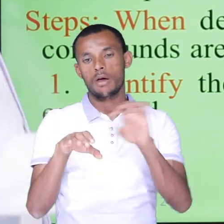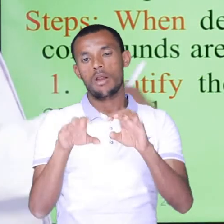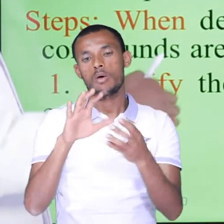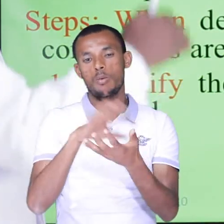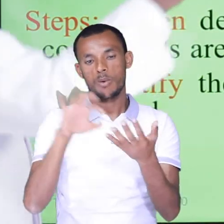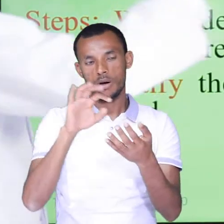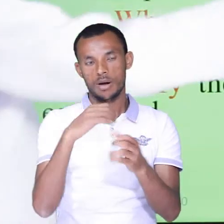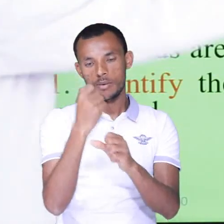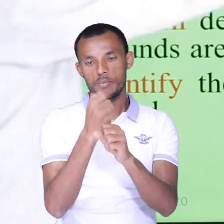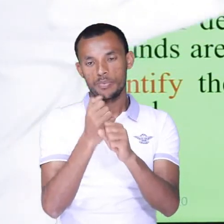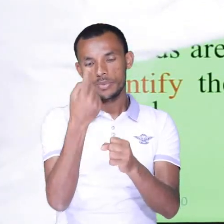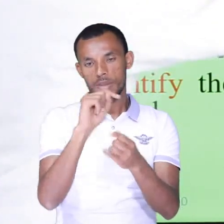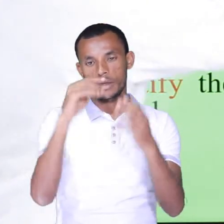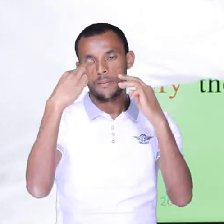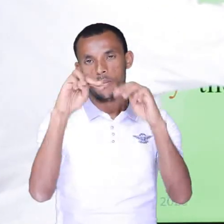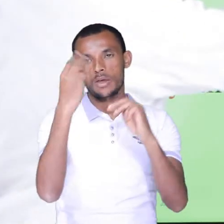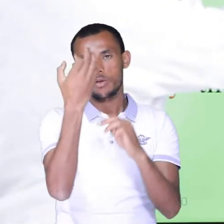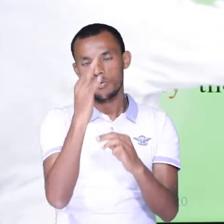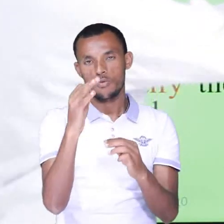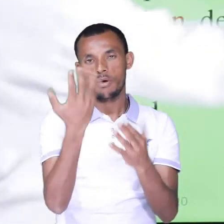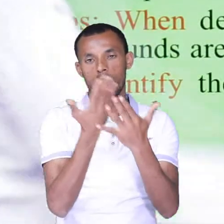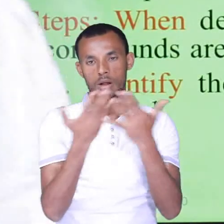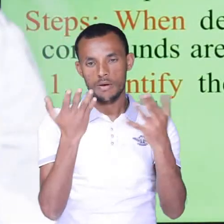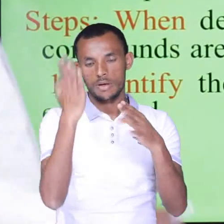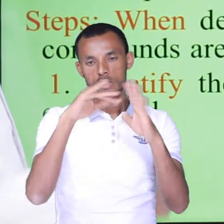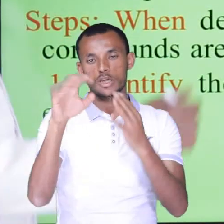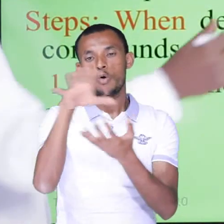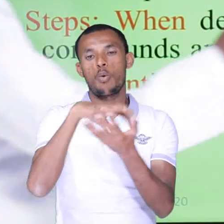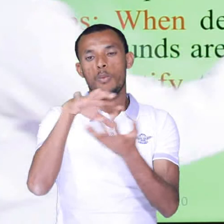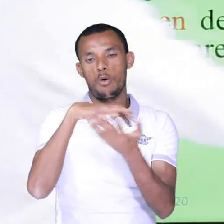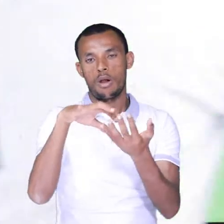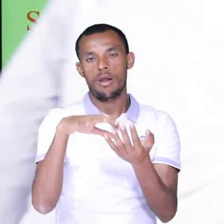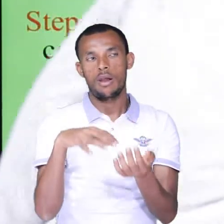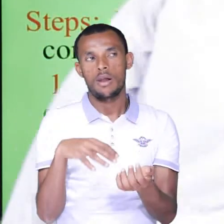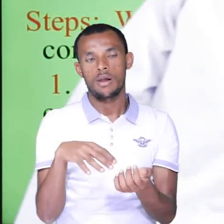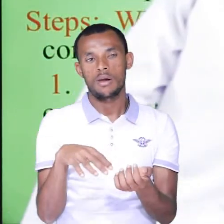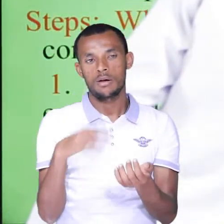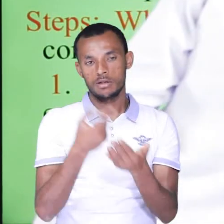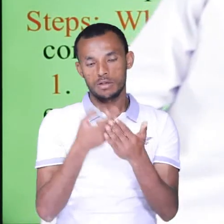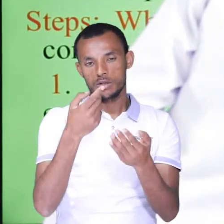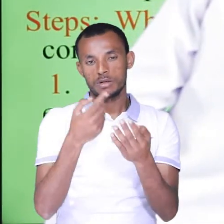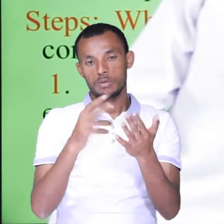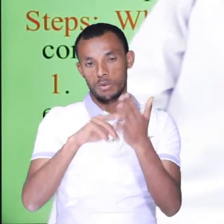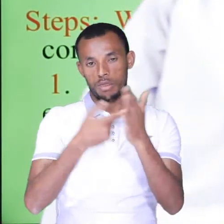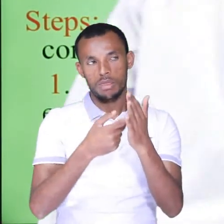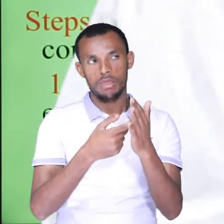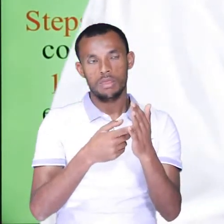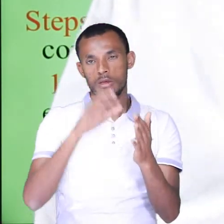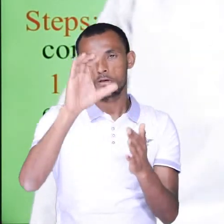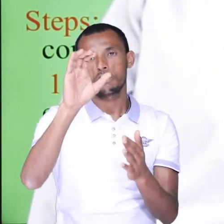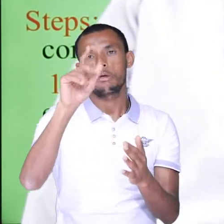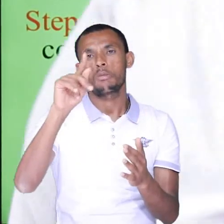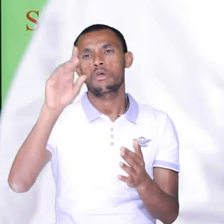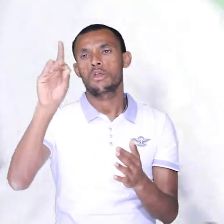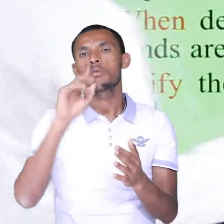calculated as the mass of the element in the compound. This is to mean compound,